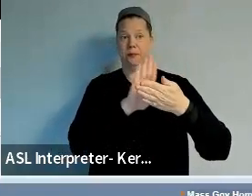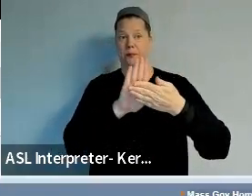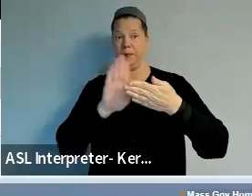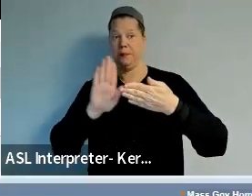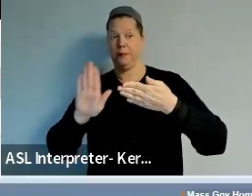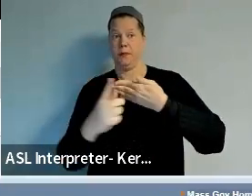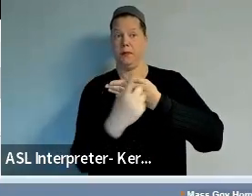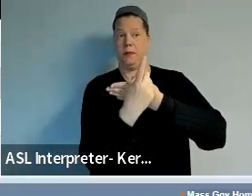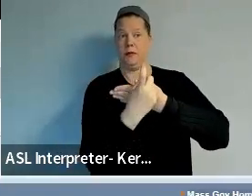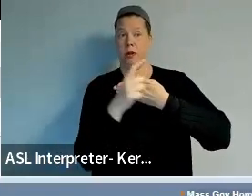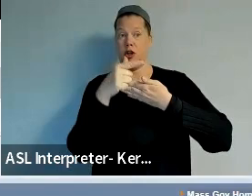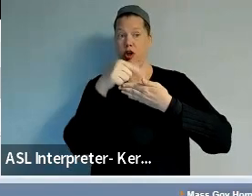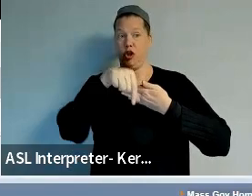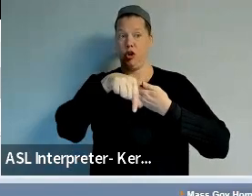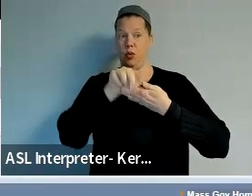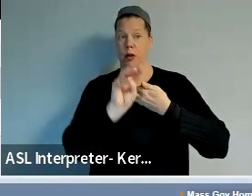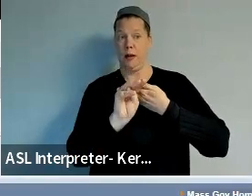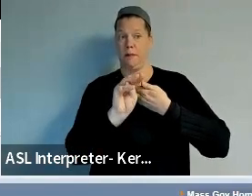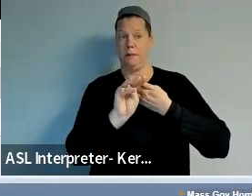IM,